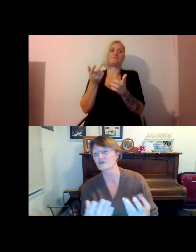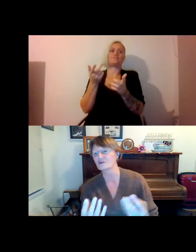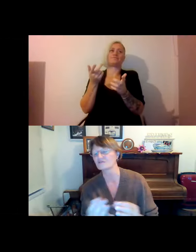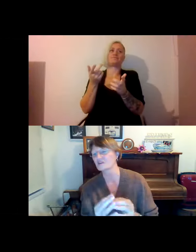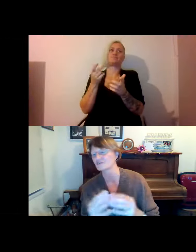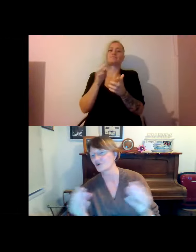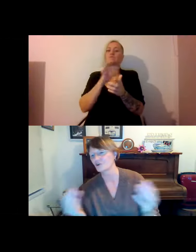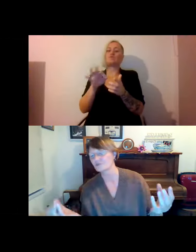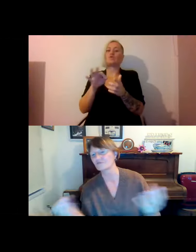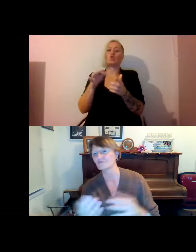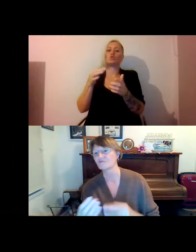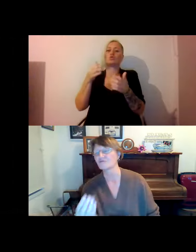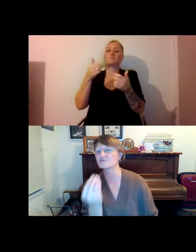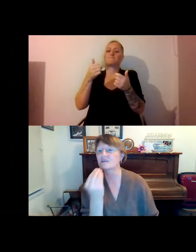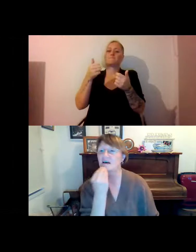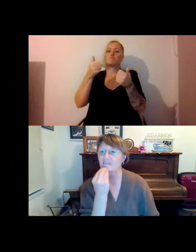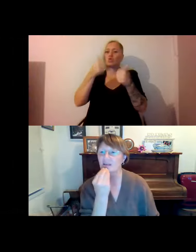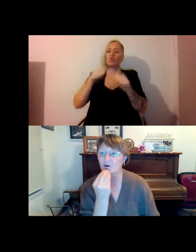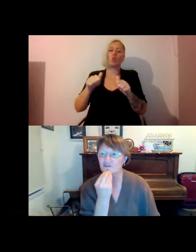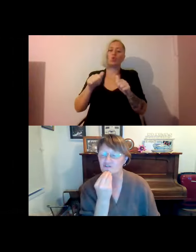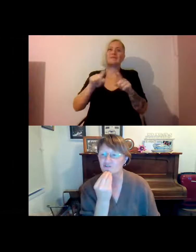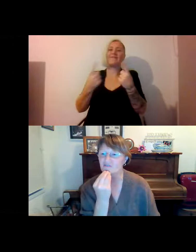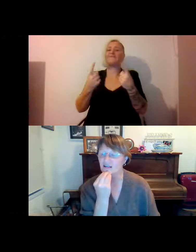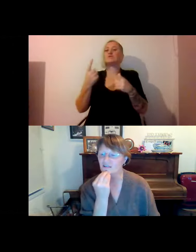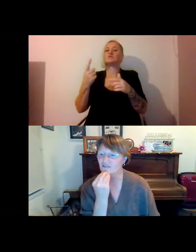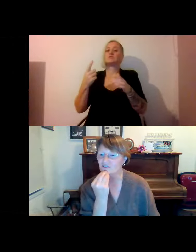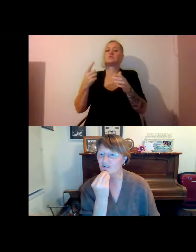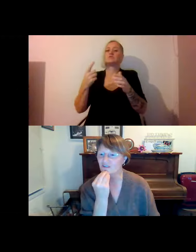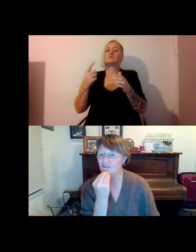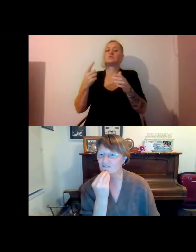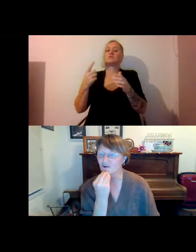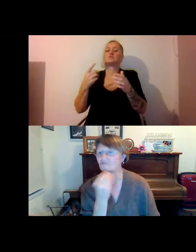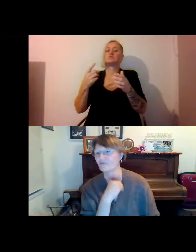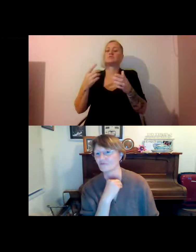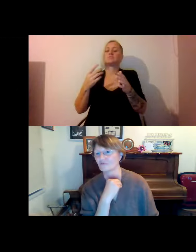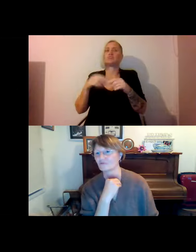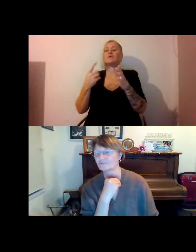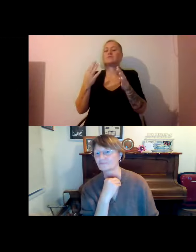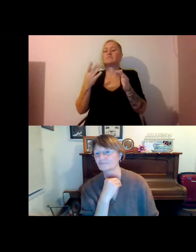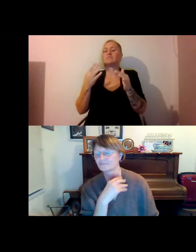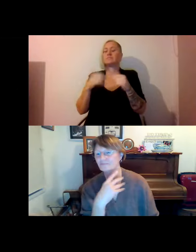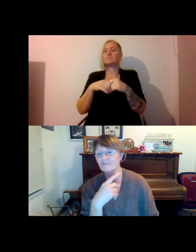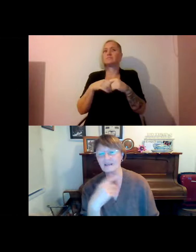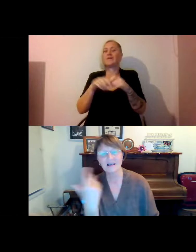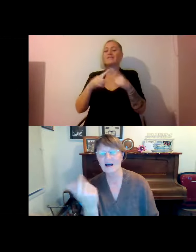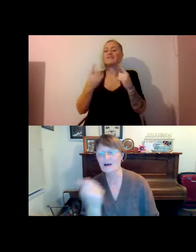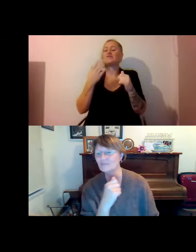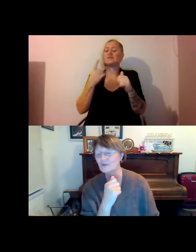of signs, say to go with different foods, they might just use that generic sign for food.